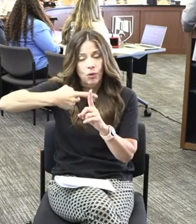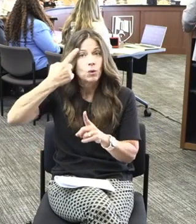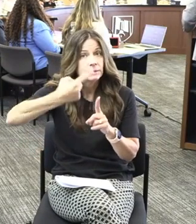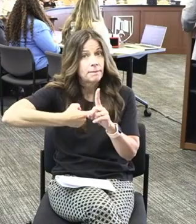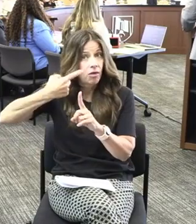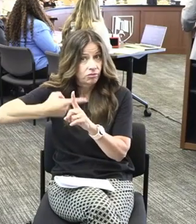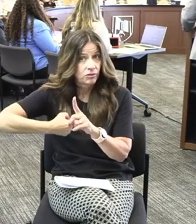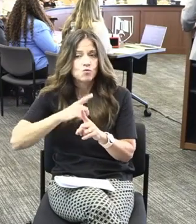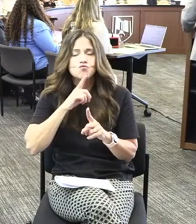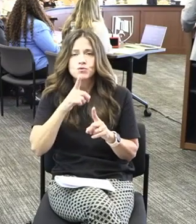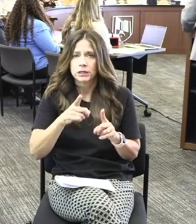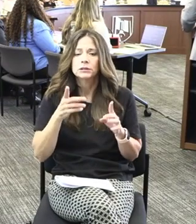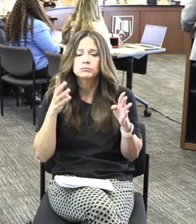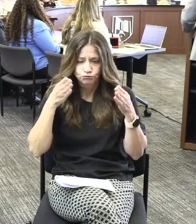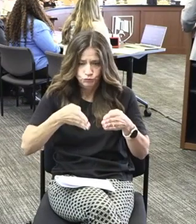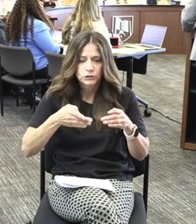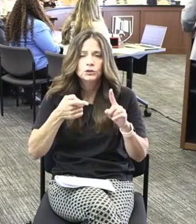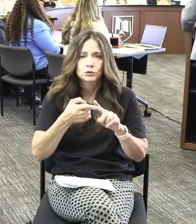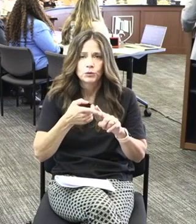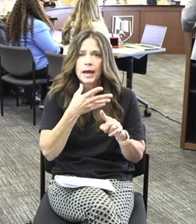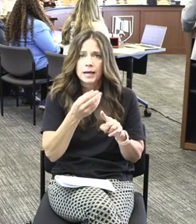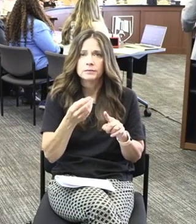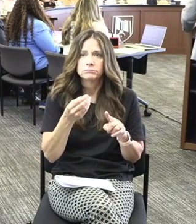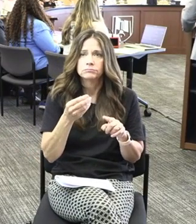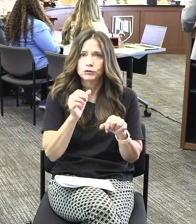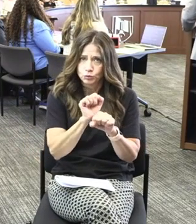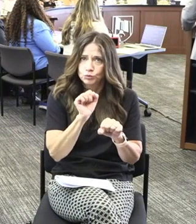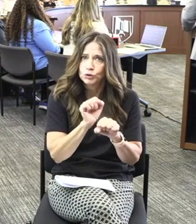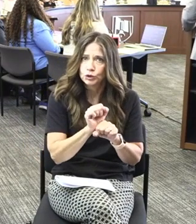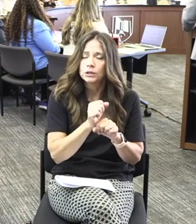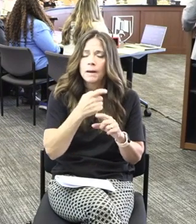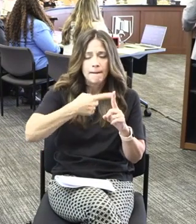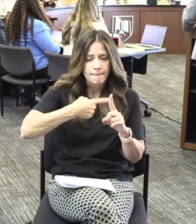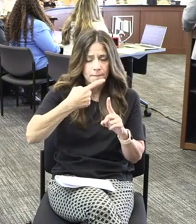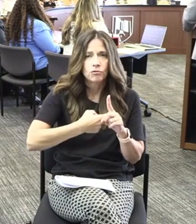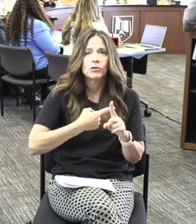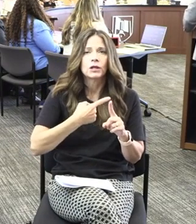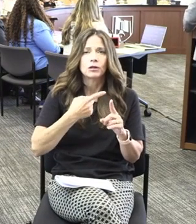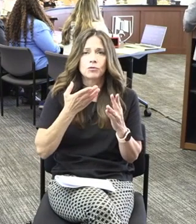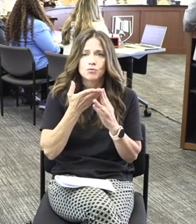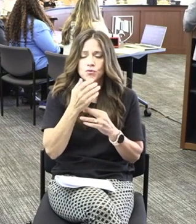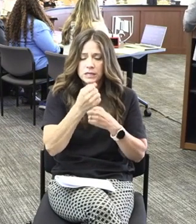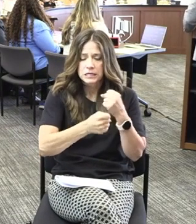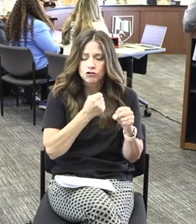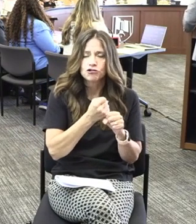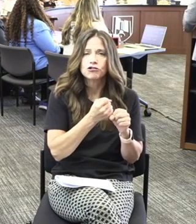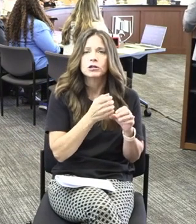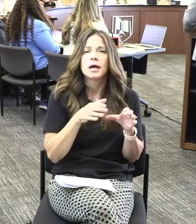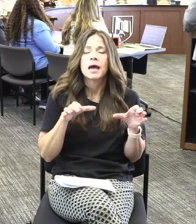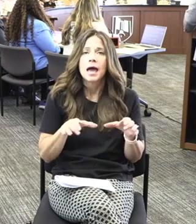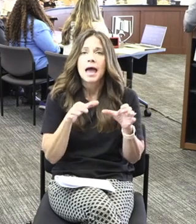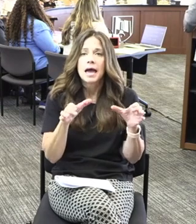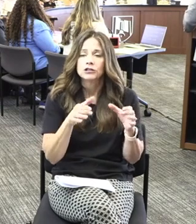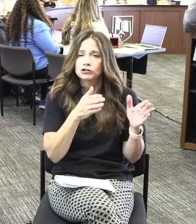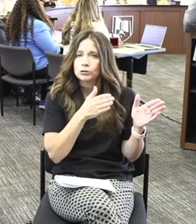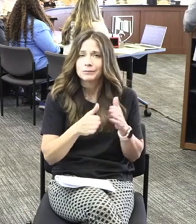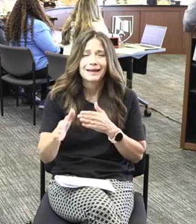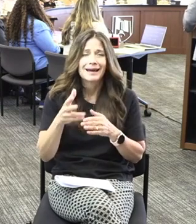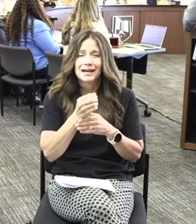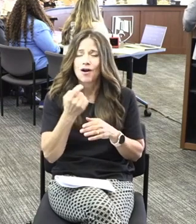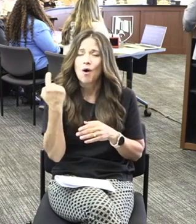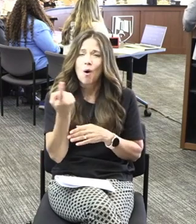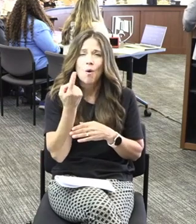to this work and the accountability of the work. So they meet monthly during the academic year. Action plans and scorecards are constantly